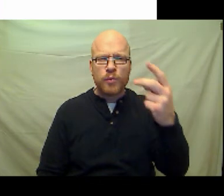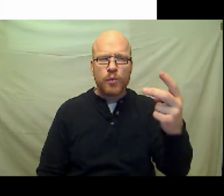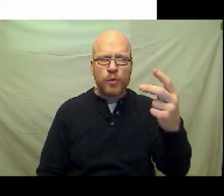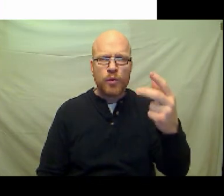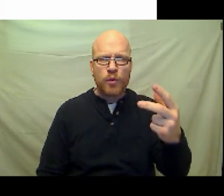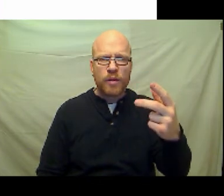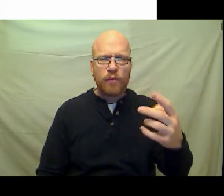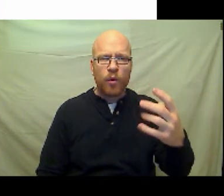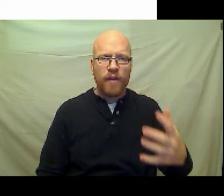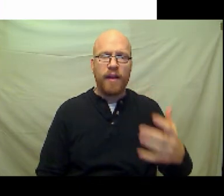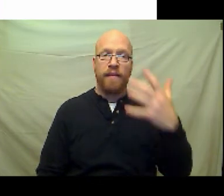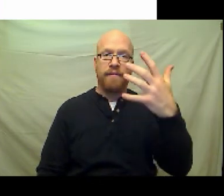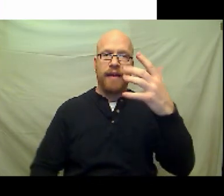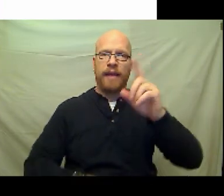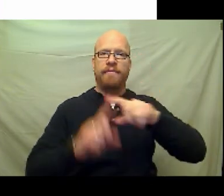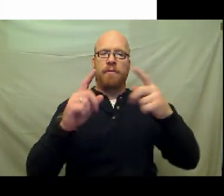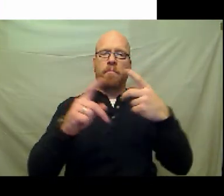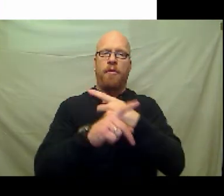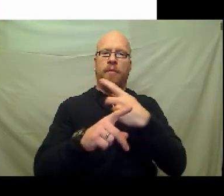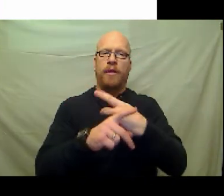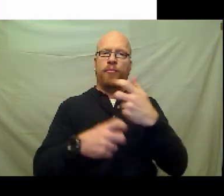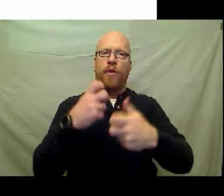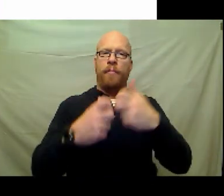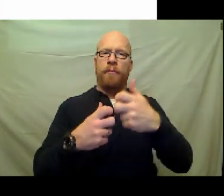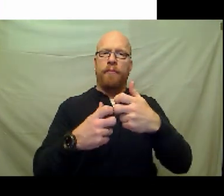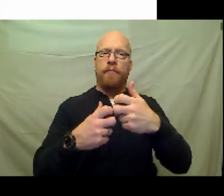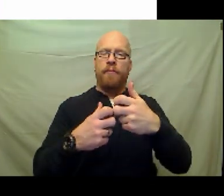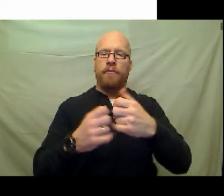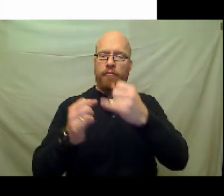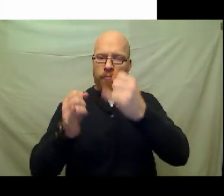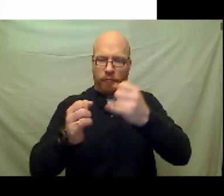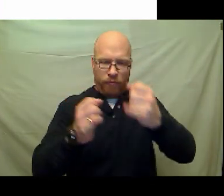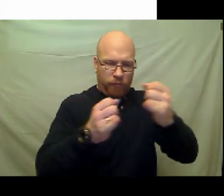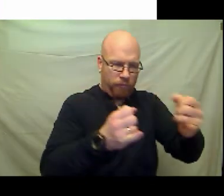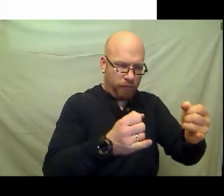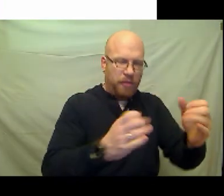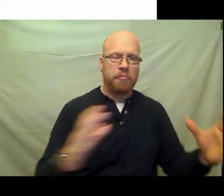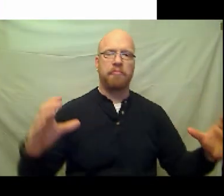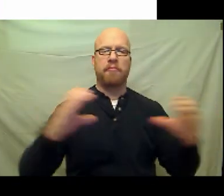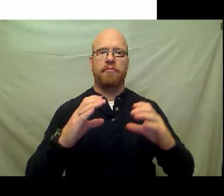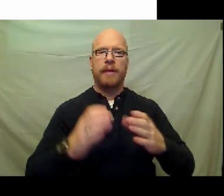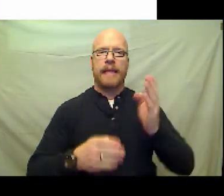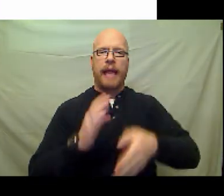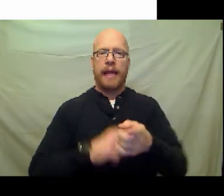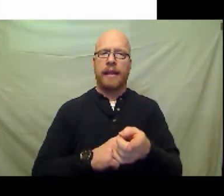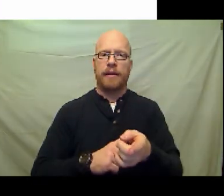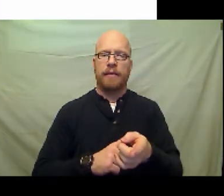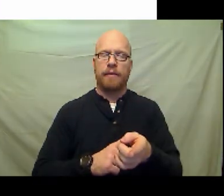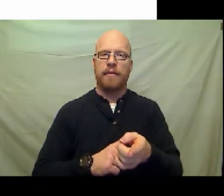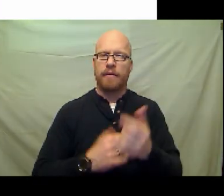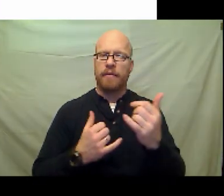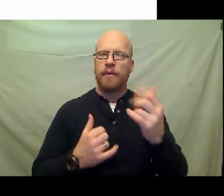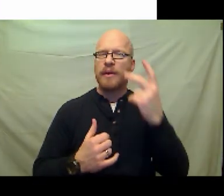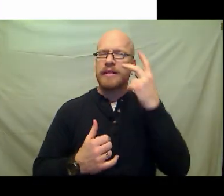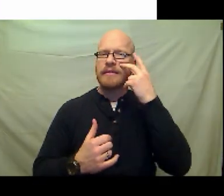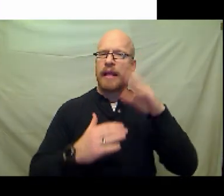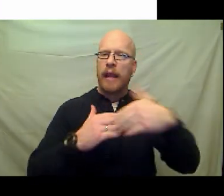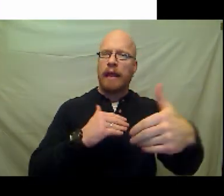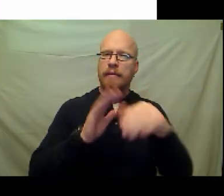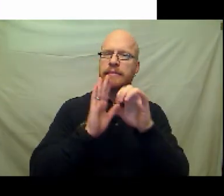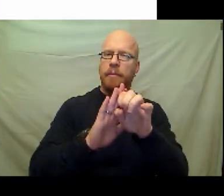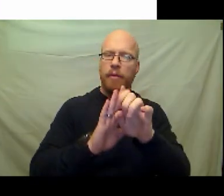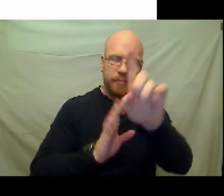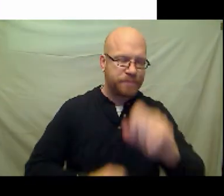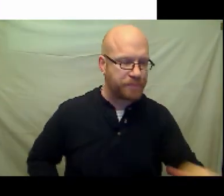Really, it's like we have, I think, 5 different multiplication problems and work on them individually, and then in the end, you bring them all